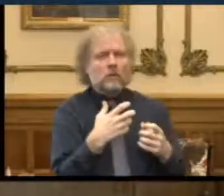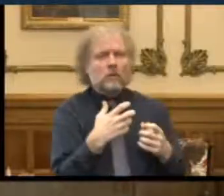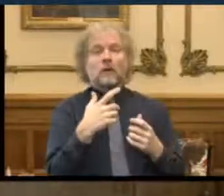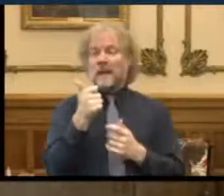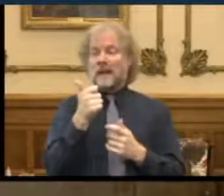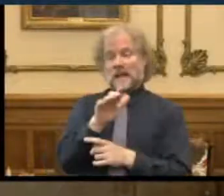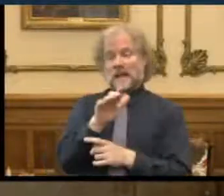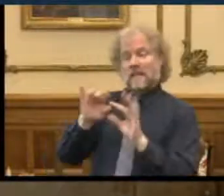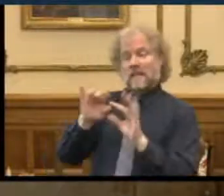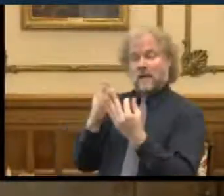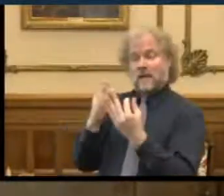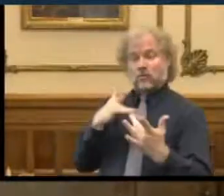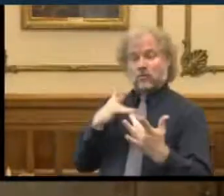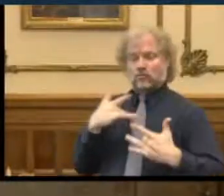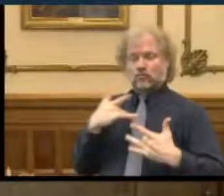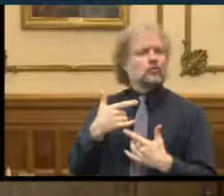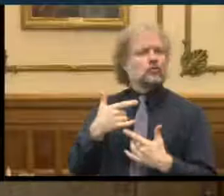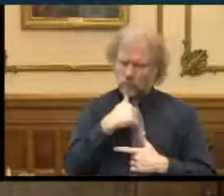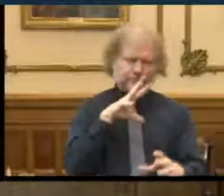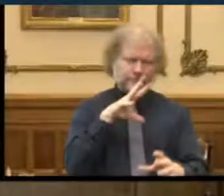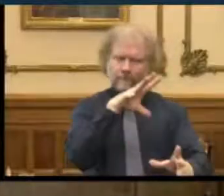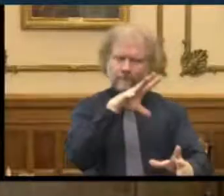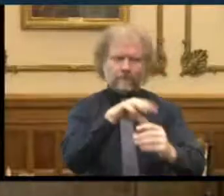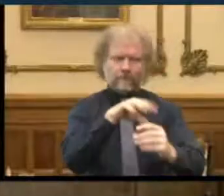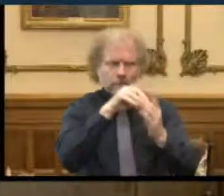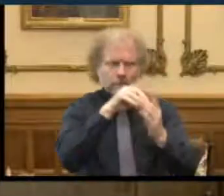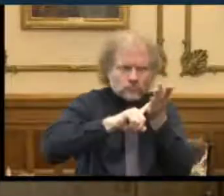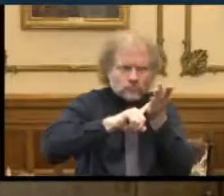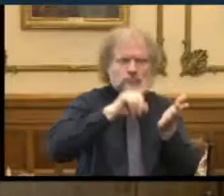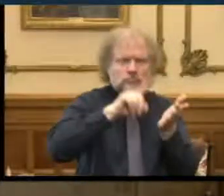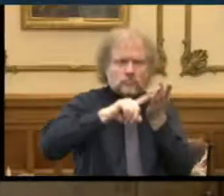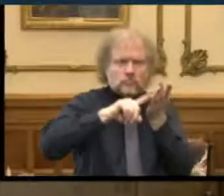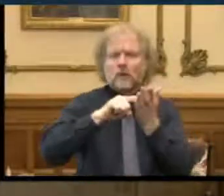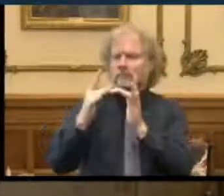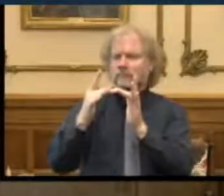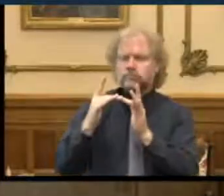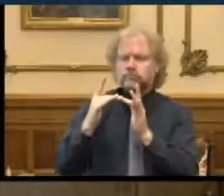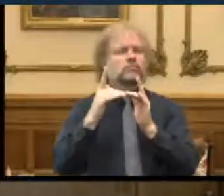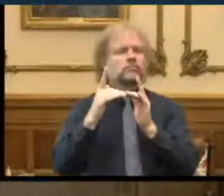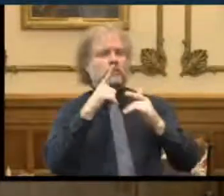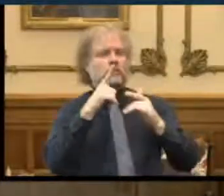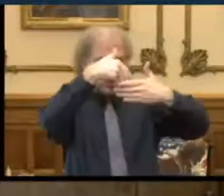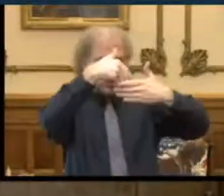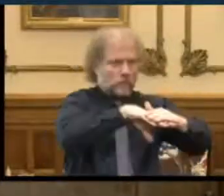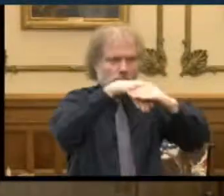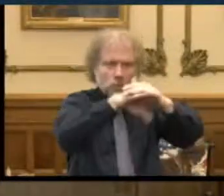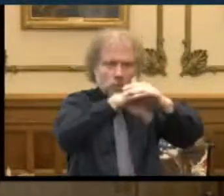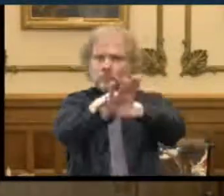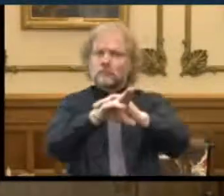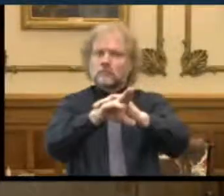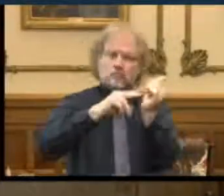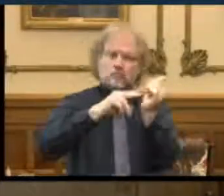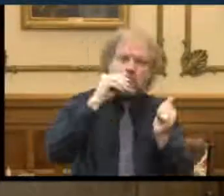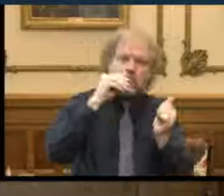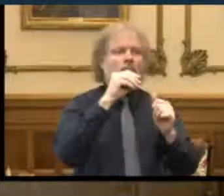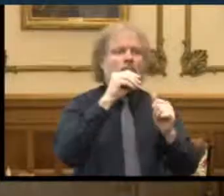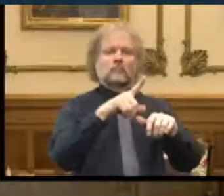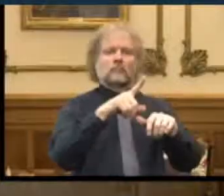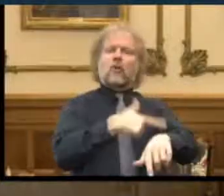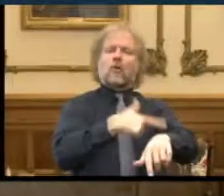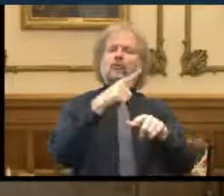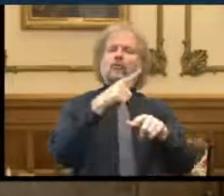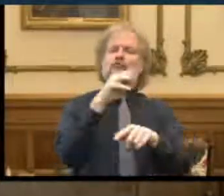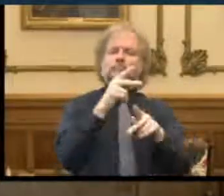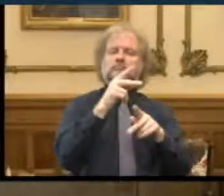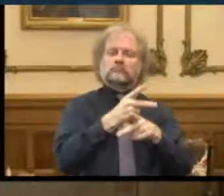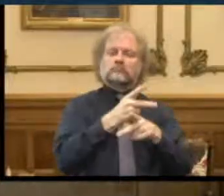that they had. So we were very actively engaged and still talking with them and going into the long-term care facilities, making sure that those